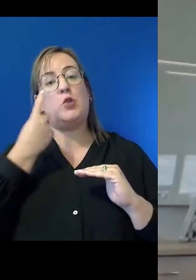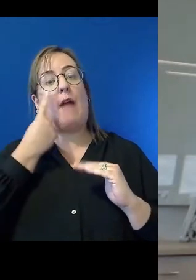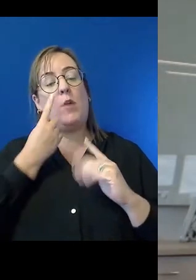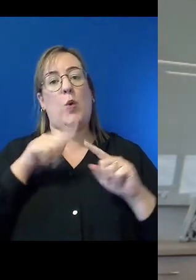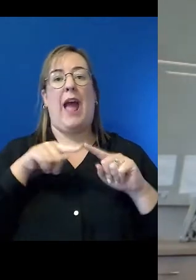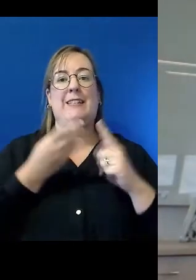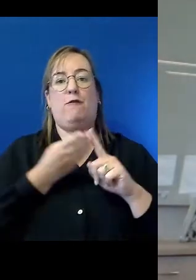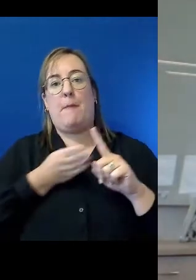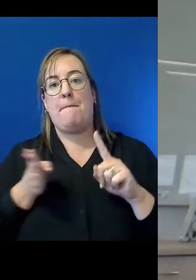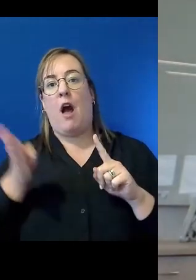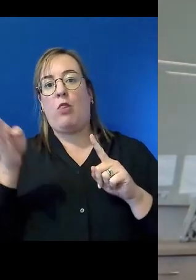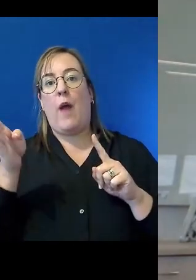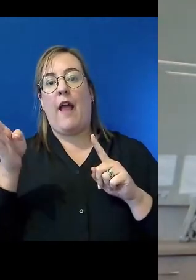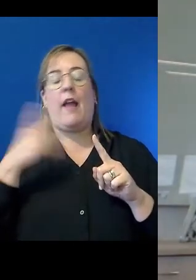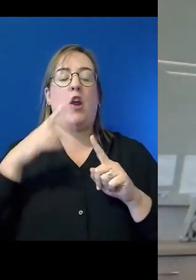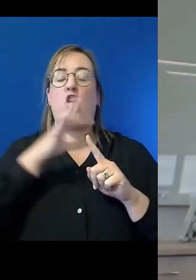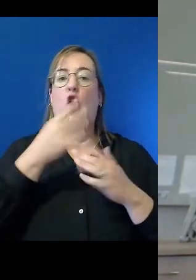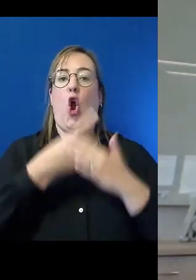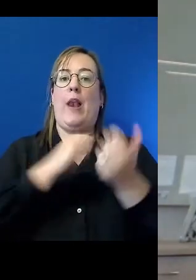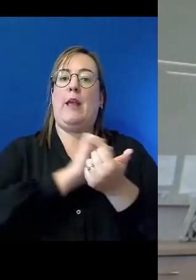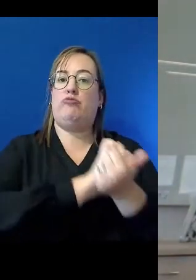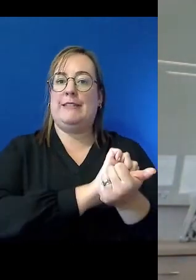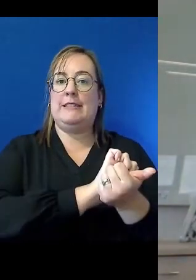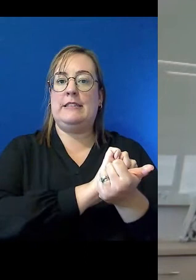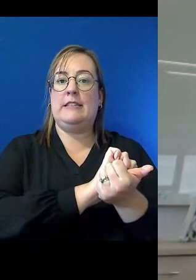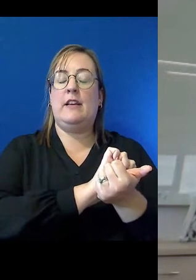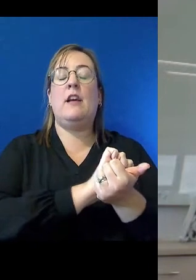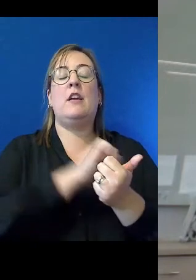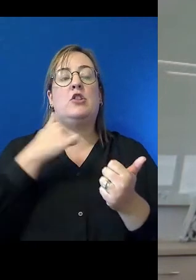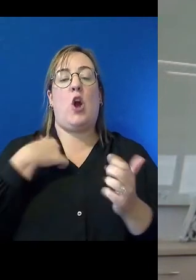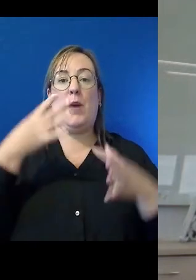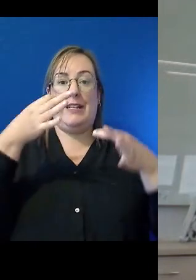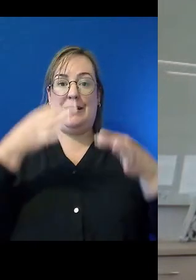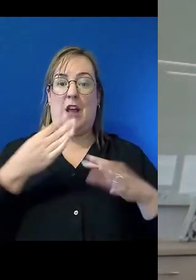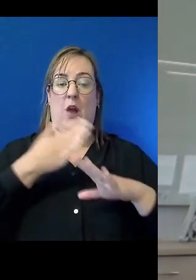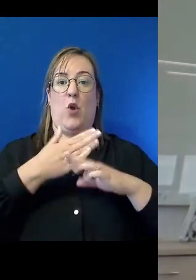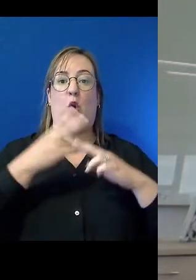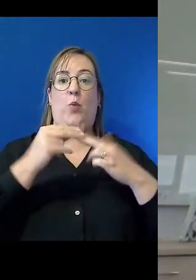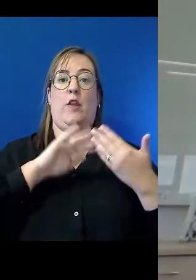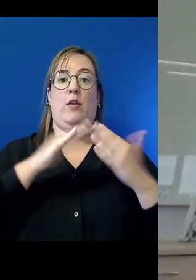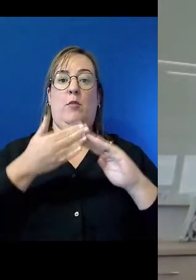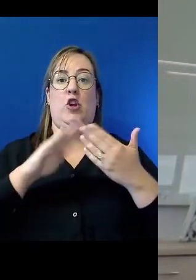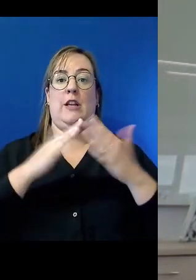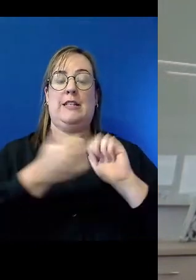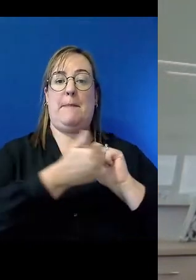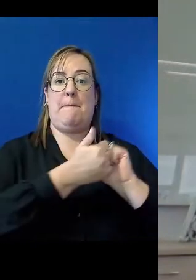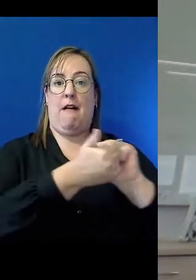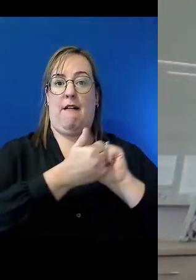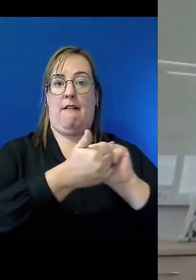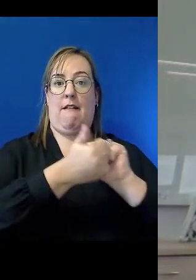so using the police common law of discretion, we decided to work with our community partners and set up what we call iwi